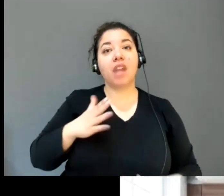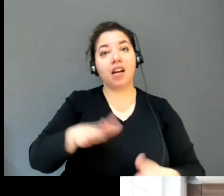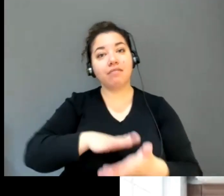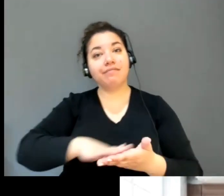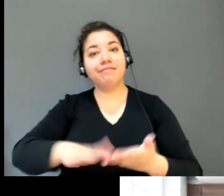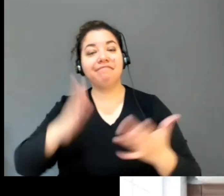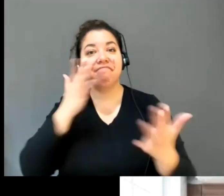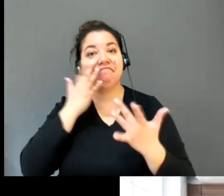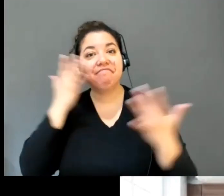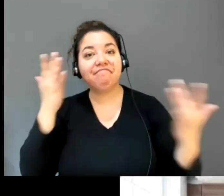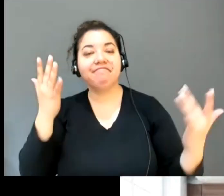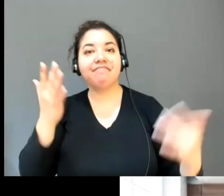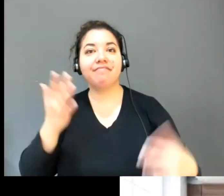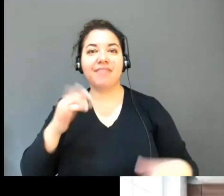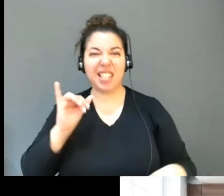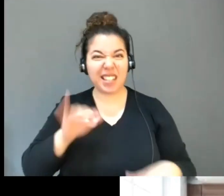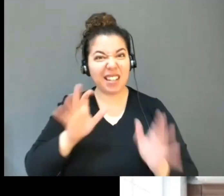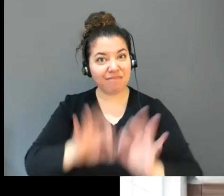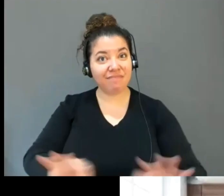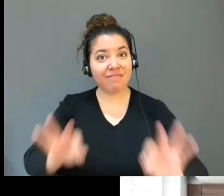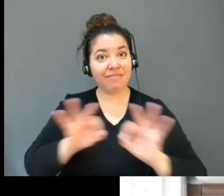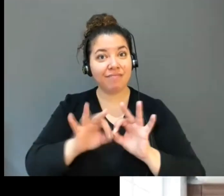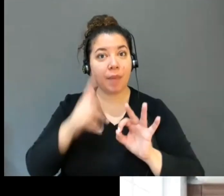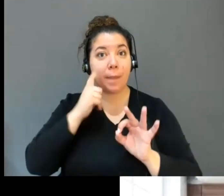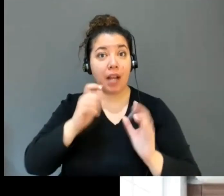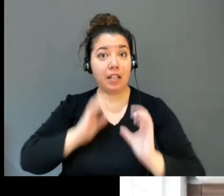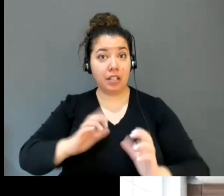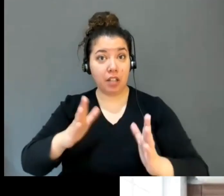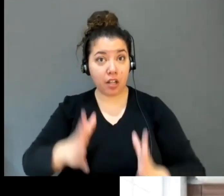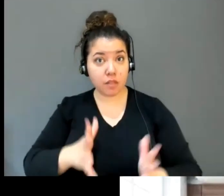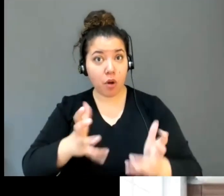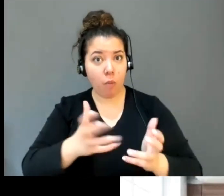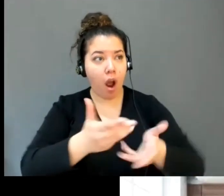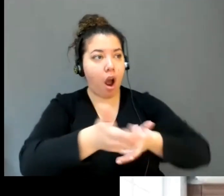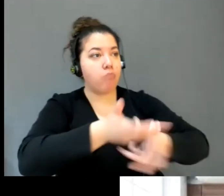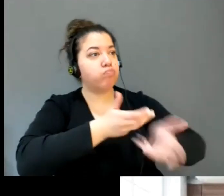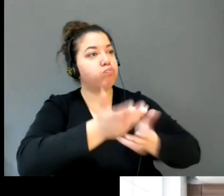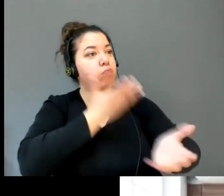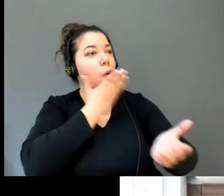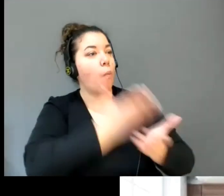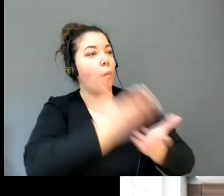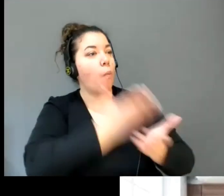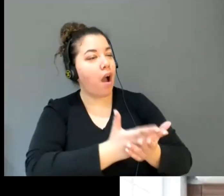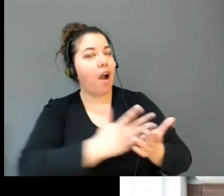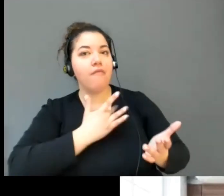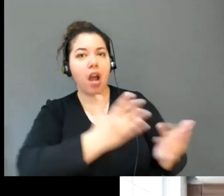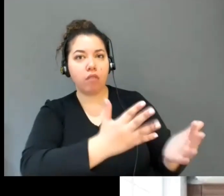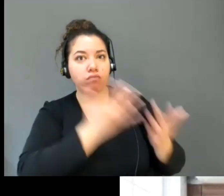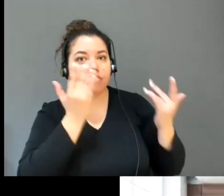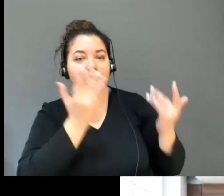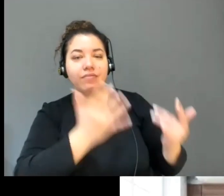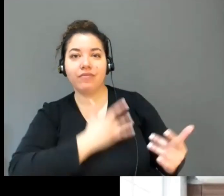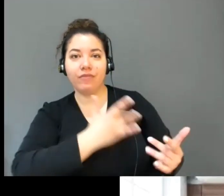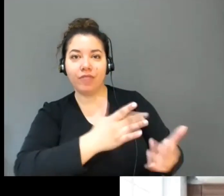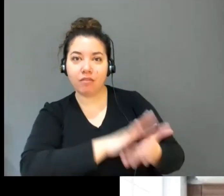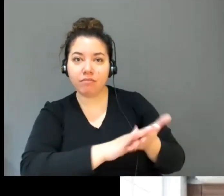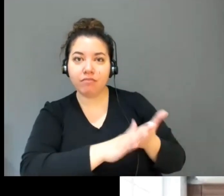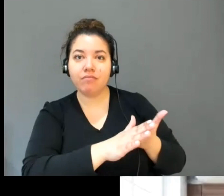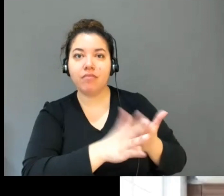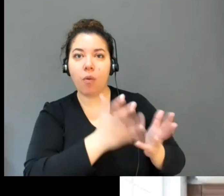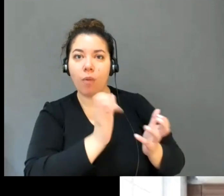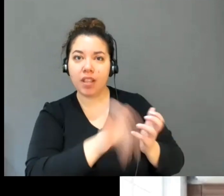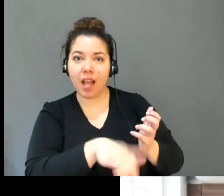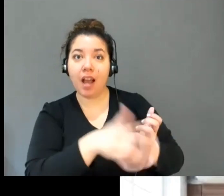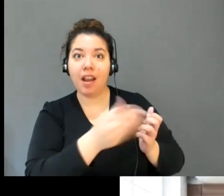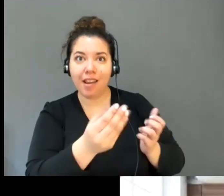right? Because the customer is going to expect to be treated fairly in a kind way, just as much as they want the problem fixed. So how